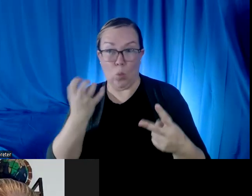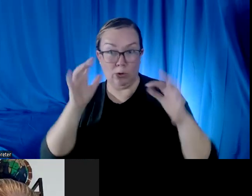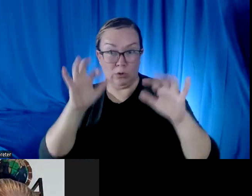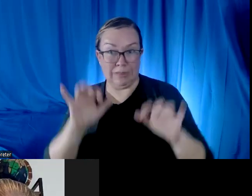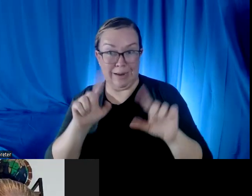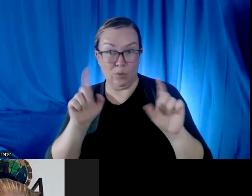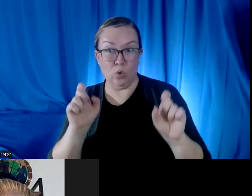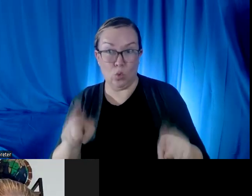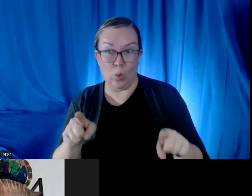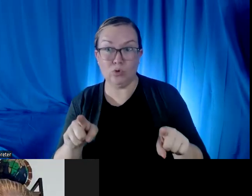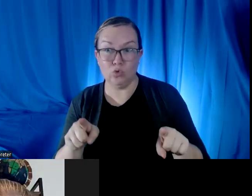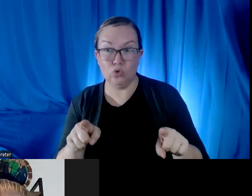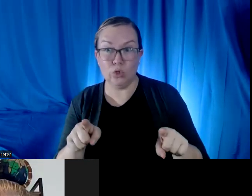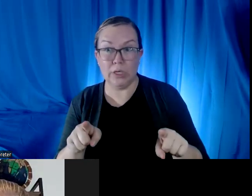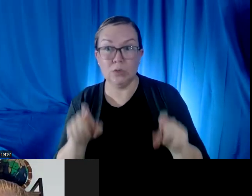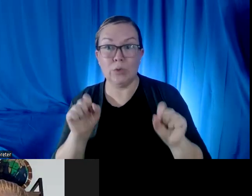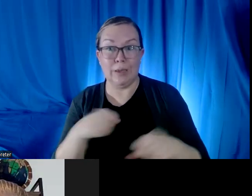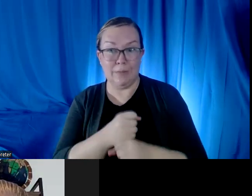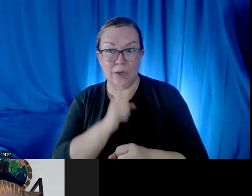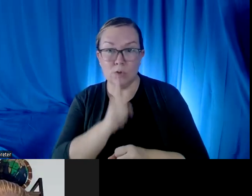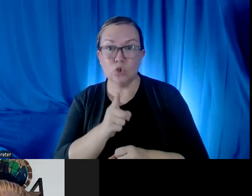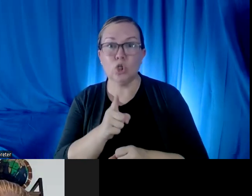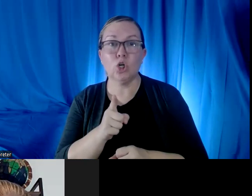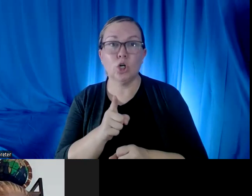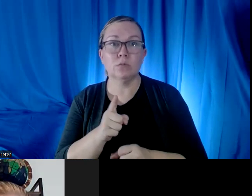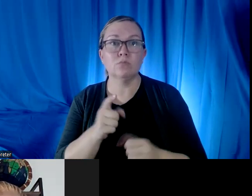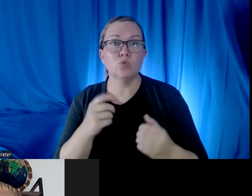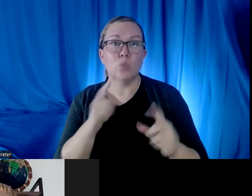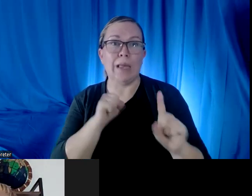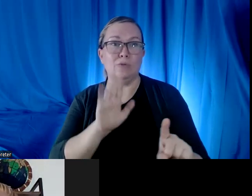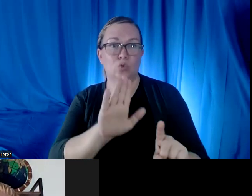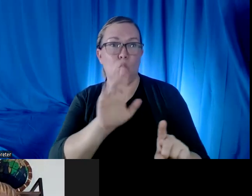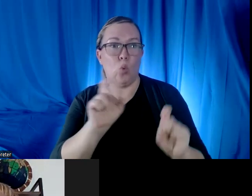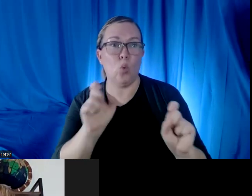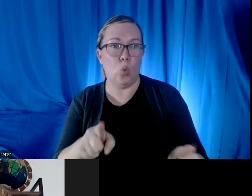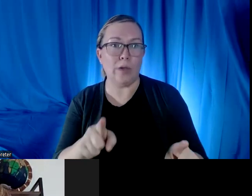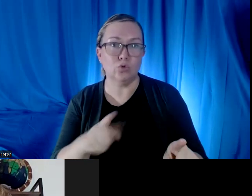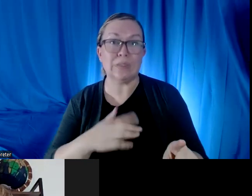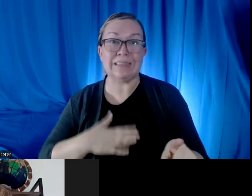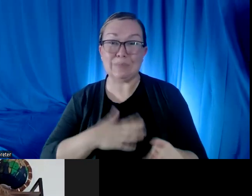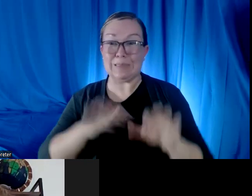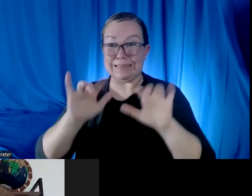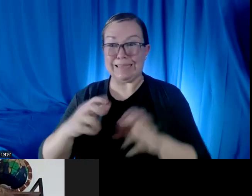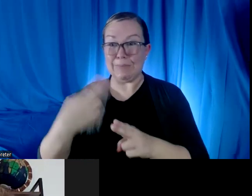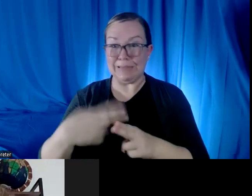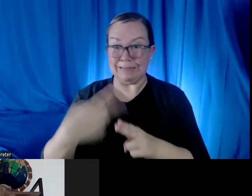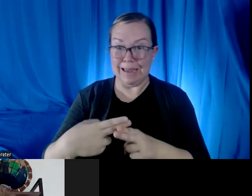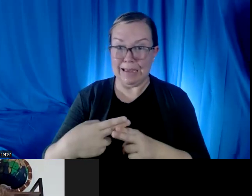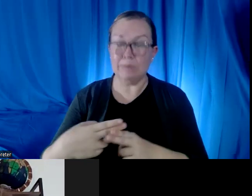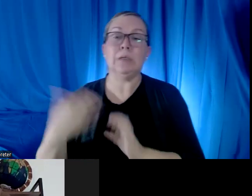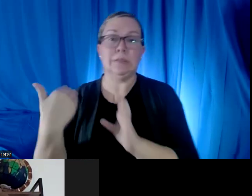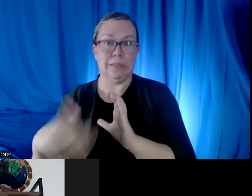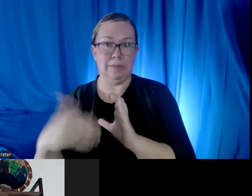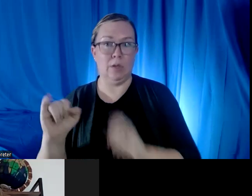type your questions in the chat, we can make sure that you get answers to the questions that you have. And please put your email and full name in the chat